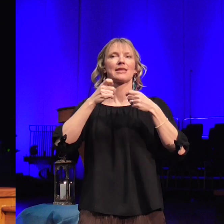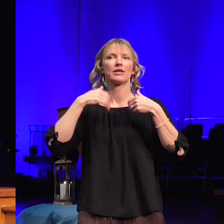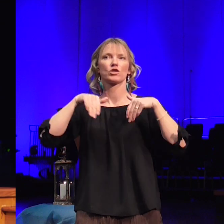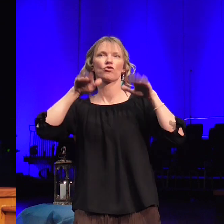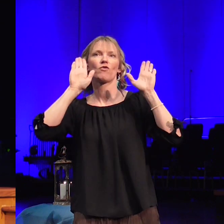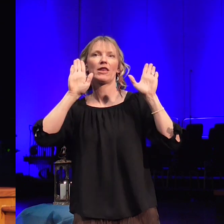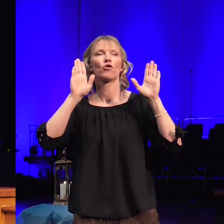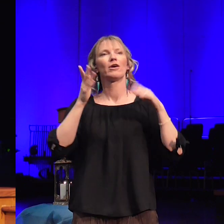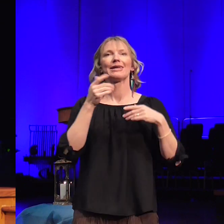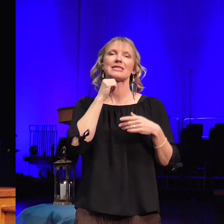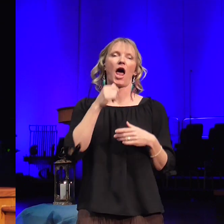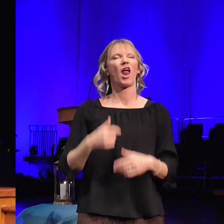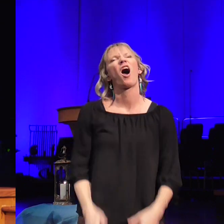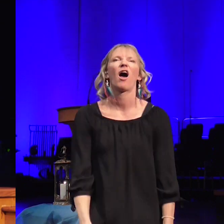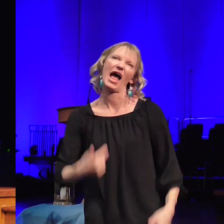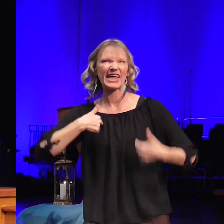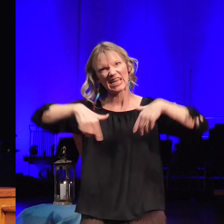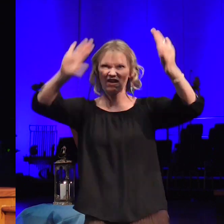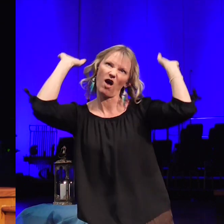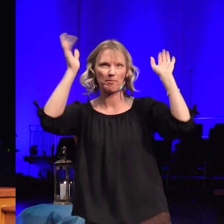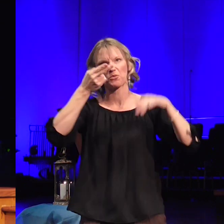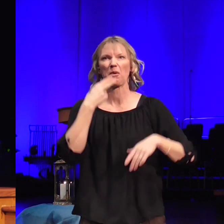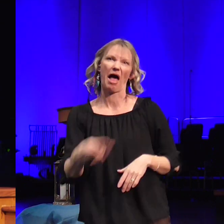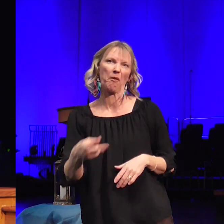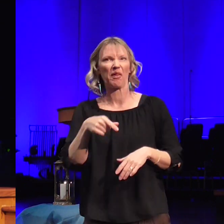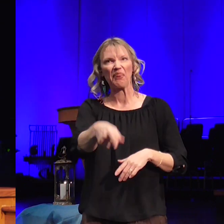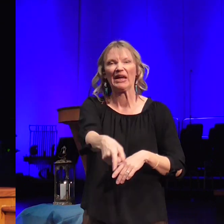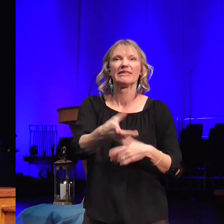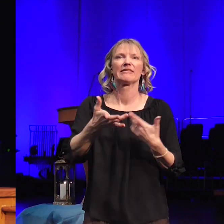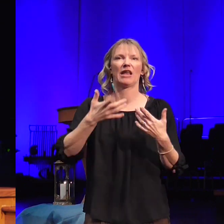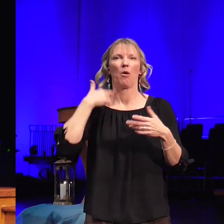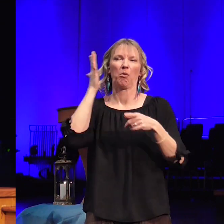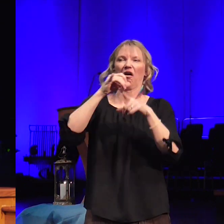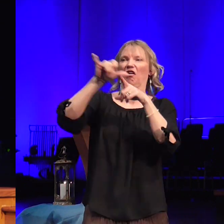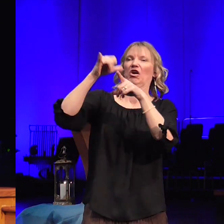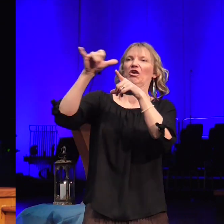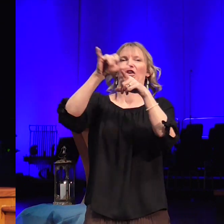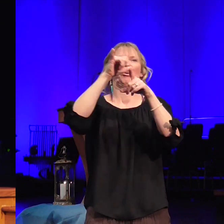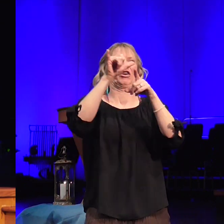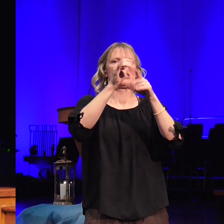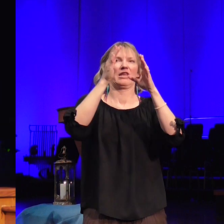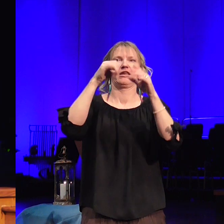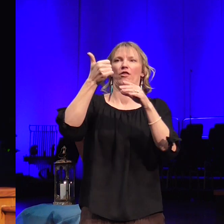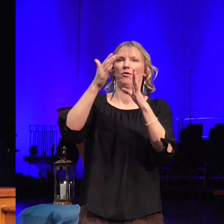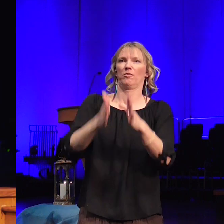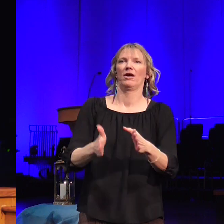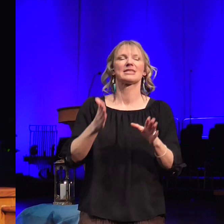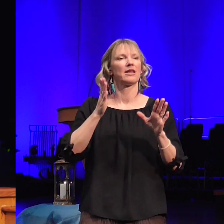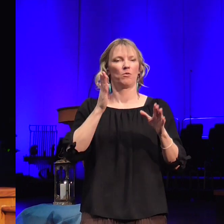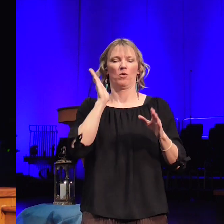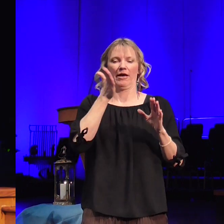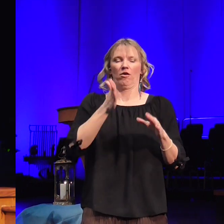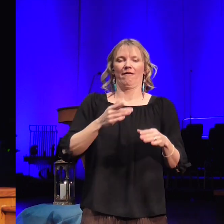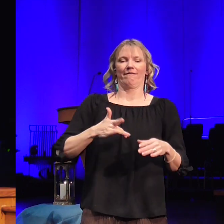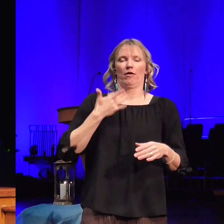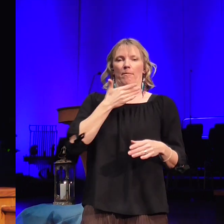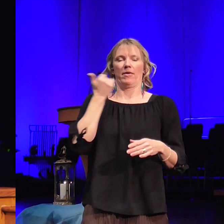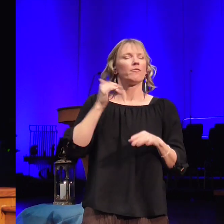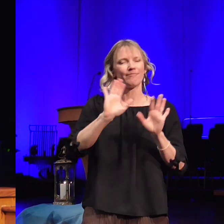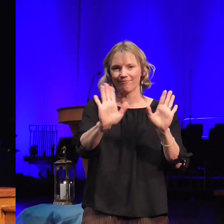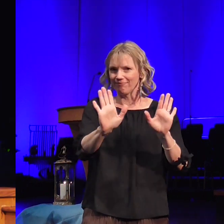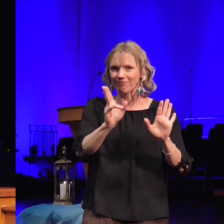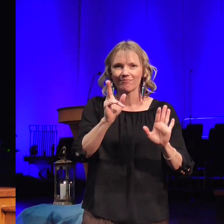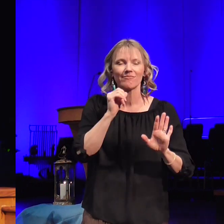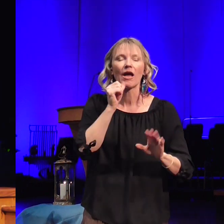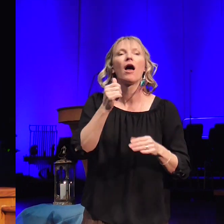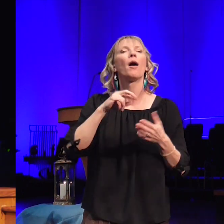give up, surrender, or the hell with this peace stuff, I'm going to go out and curse at somebody, and maybe that'll make me feel better. It's a kind